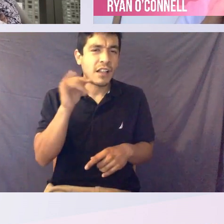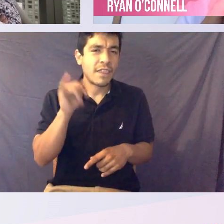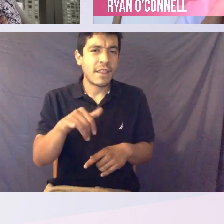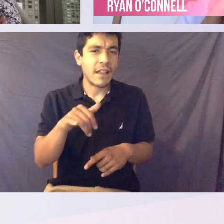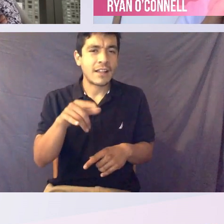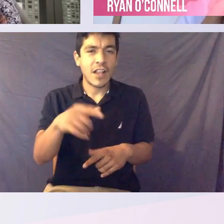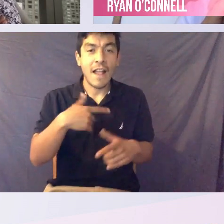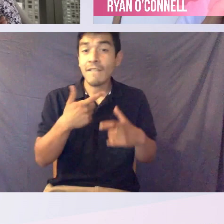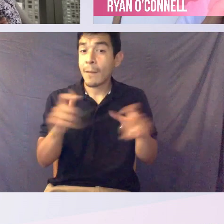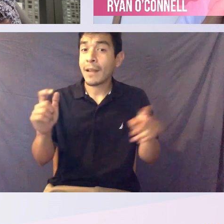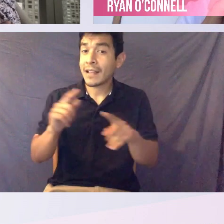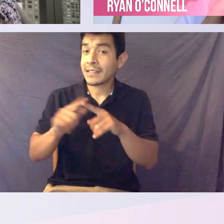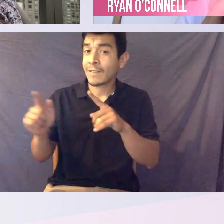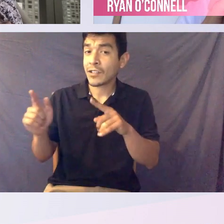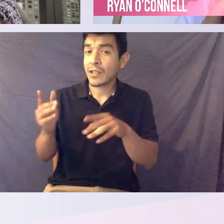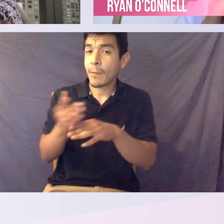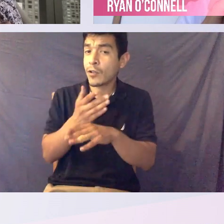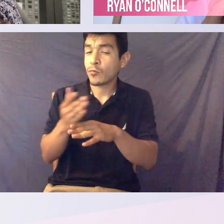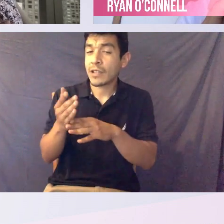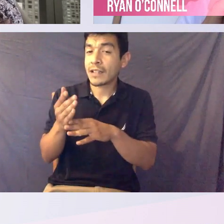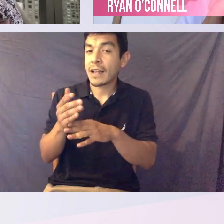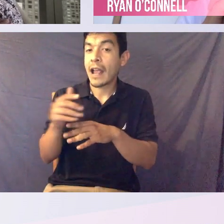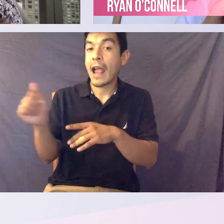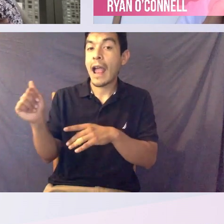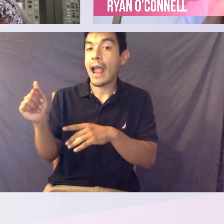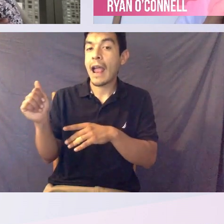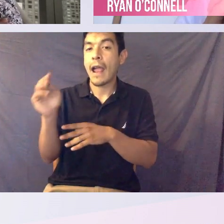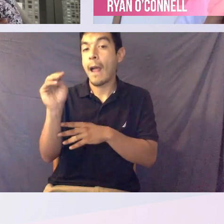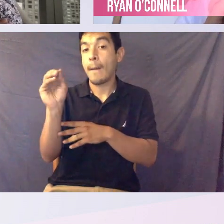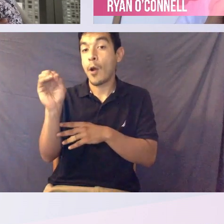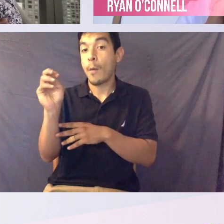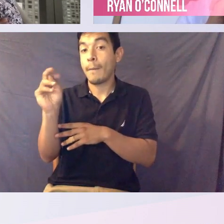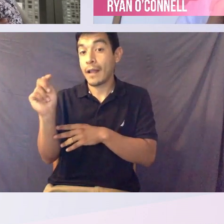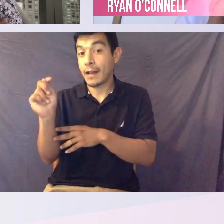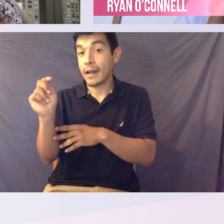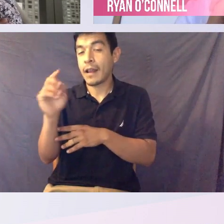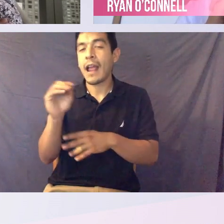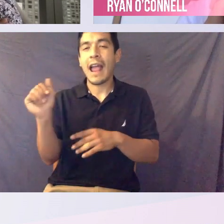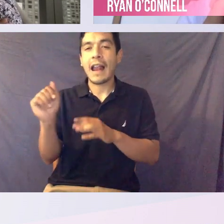big difference between a moment and a movement. And I think that,